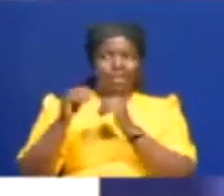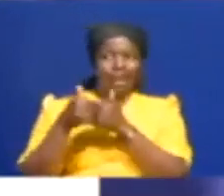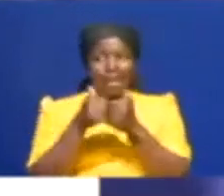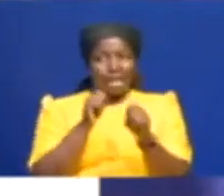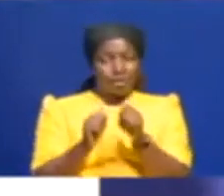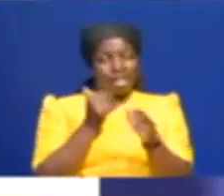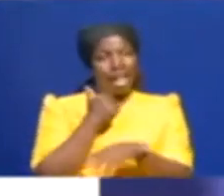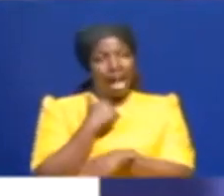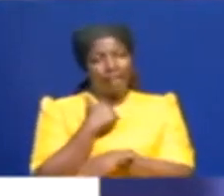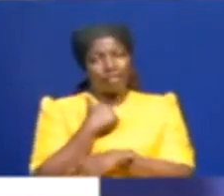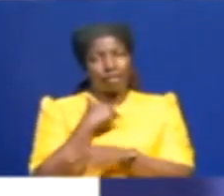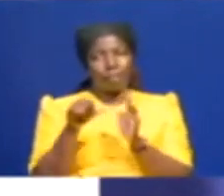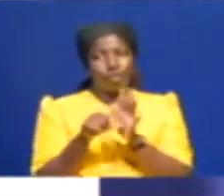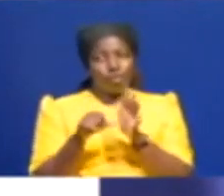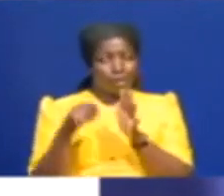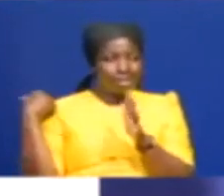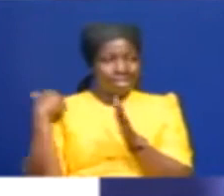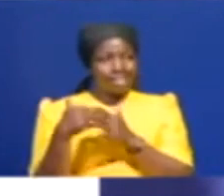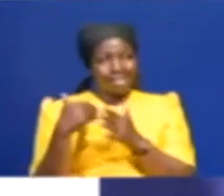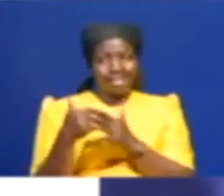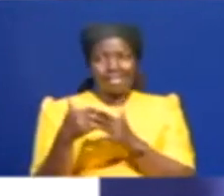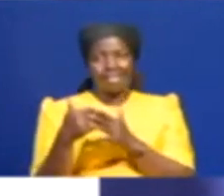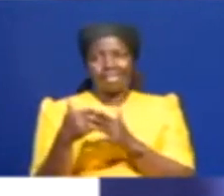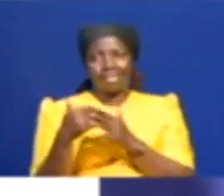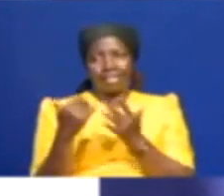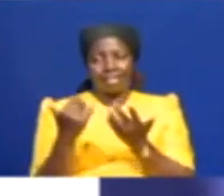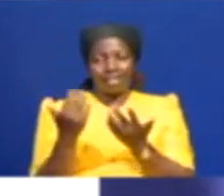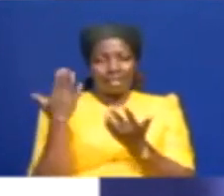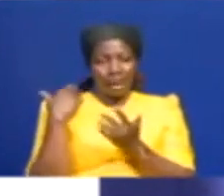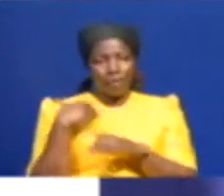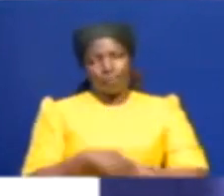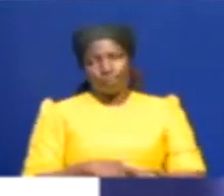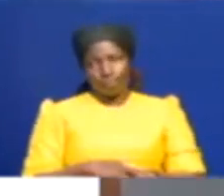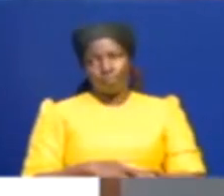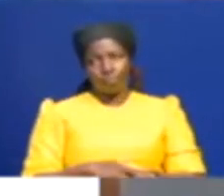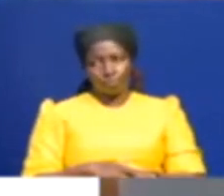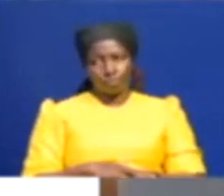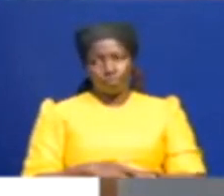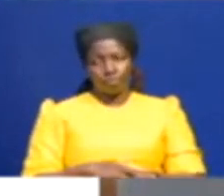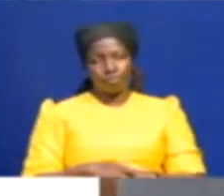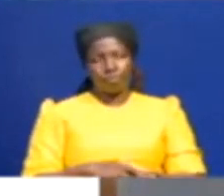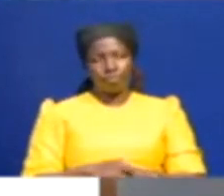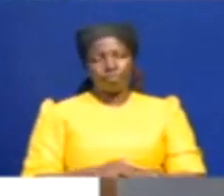promulgation. Political rhetoric continues to threaten peace and security of the citizens.